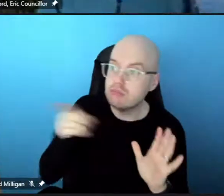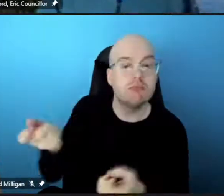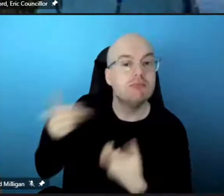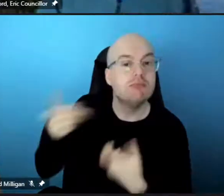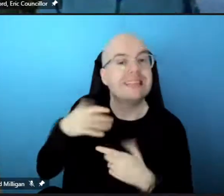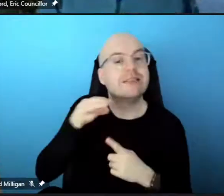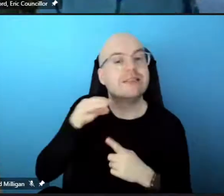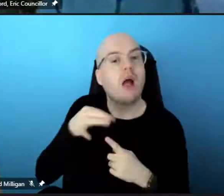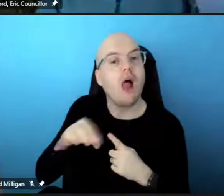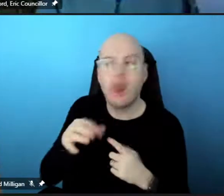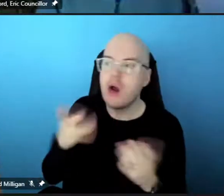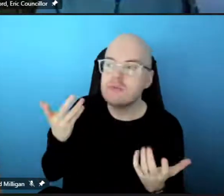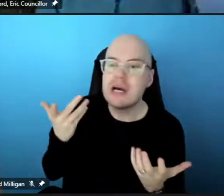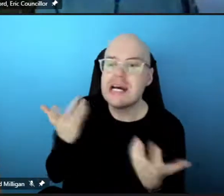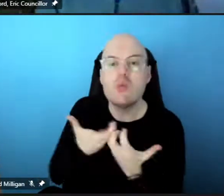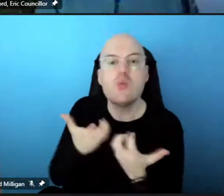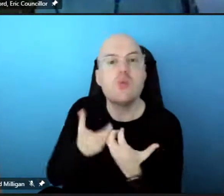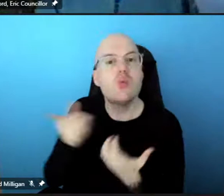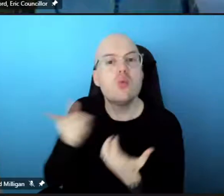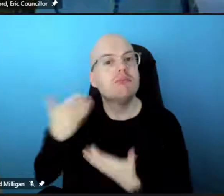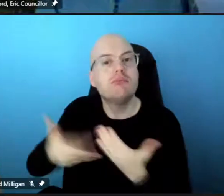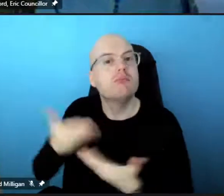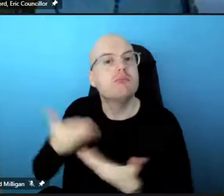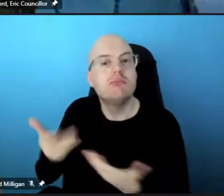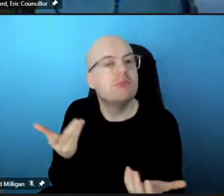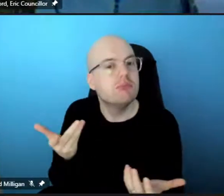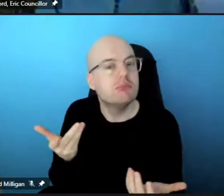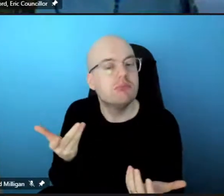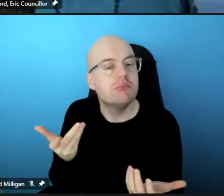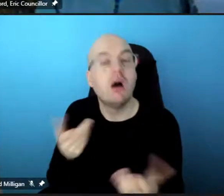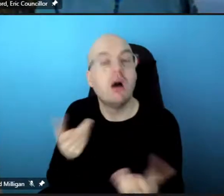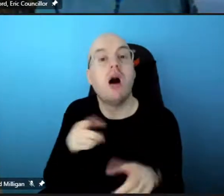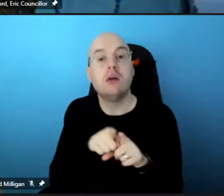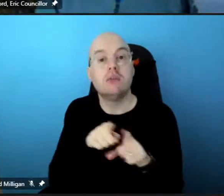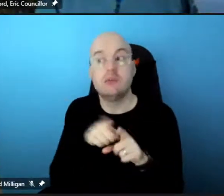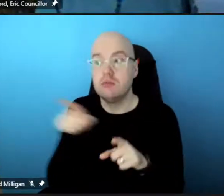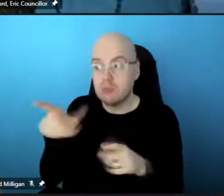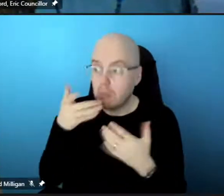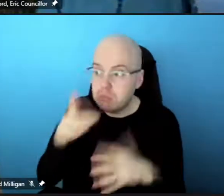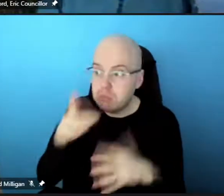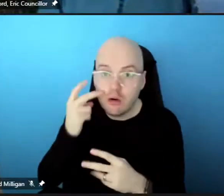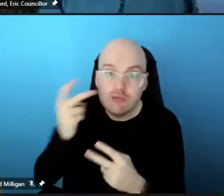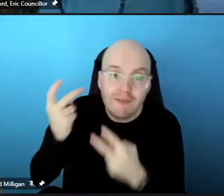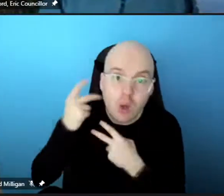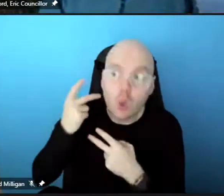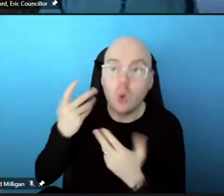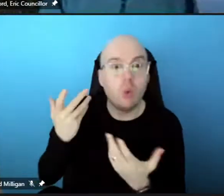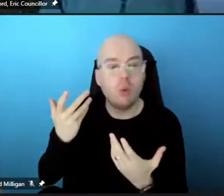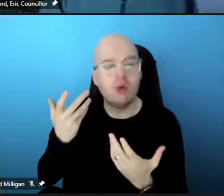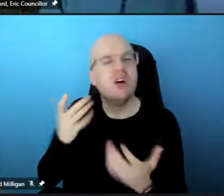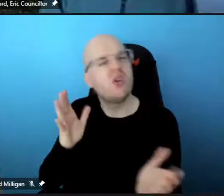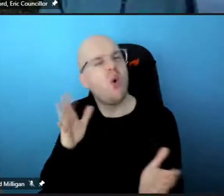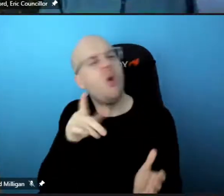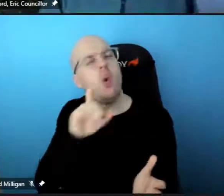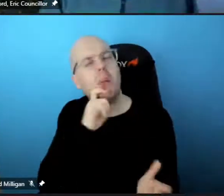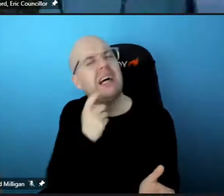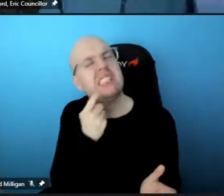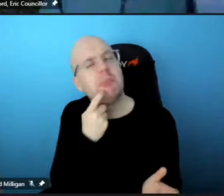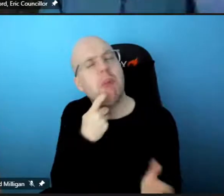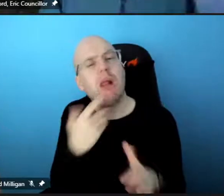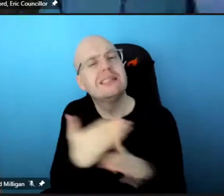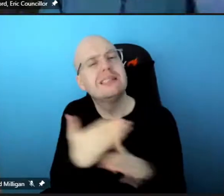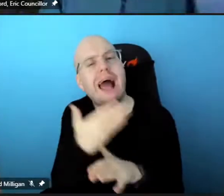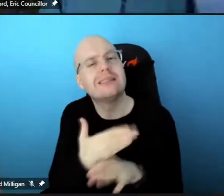it specifically references Citadel. And also that it's been reviewed. So that'll be a simple task for somebody in my team to do come